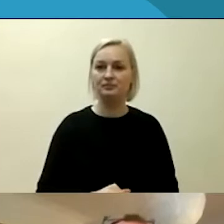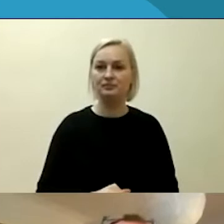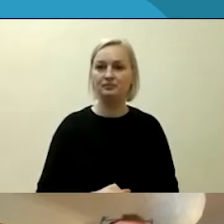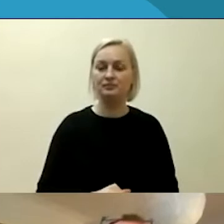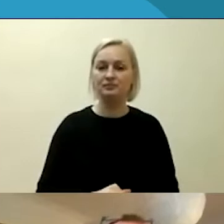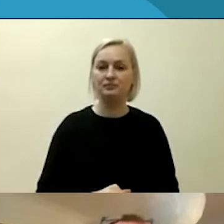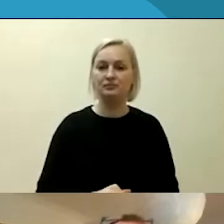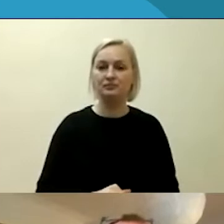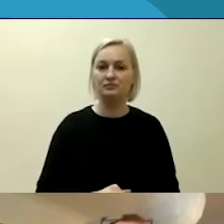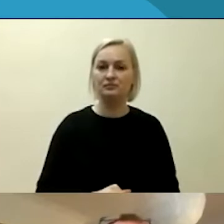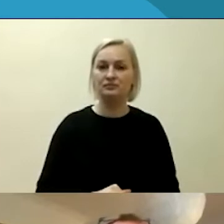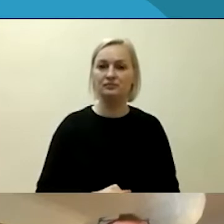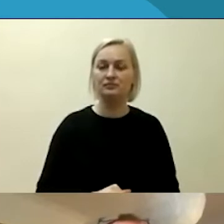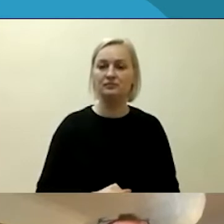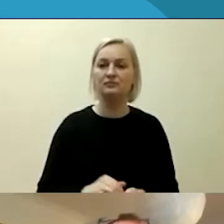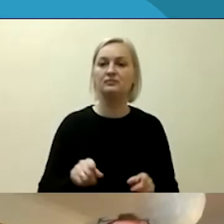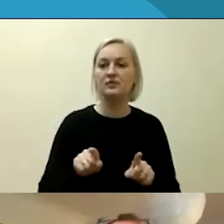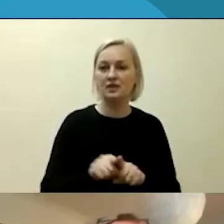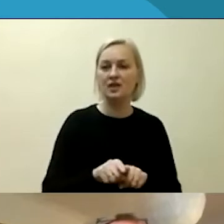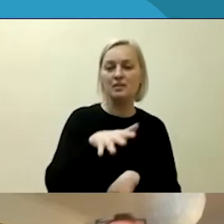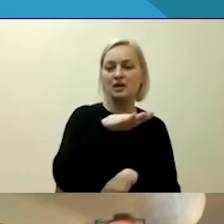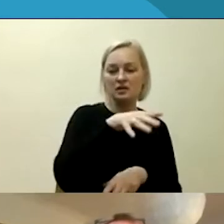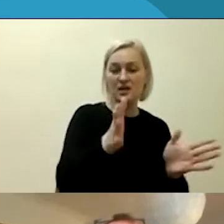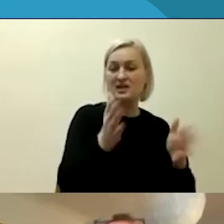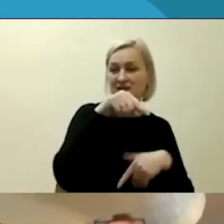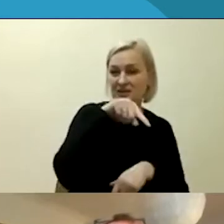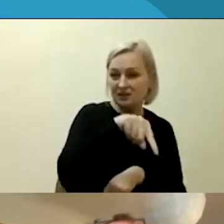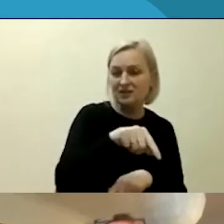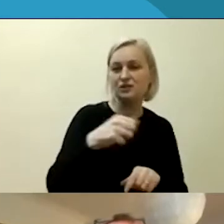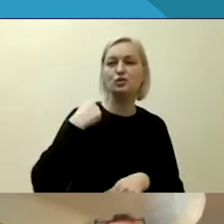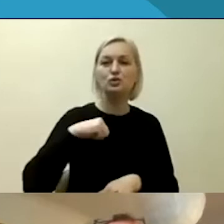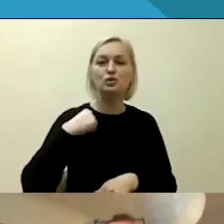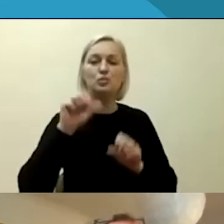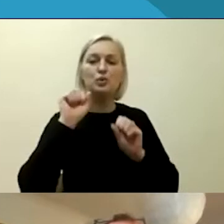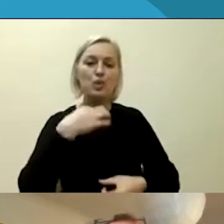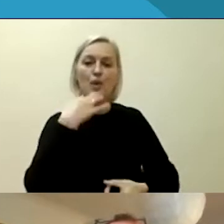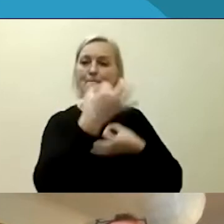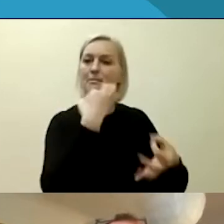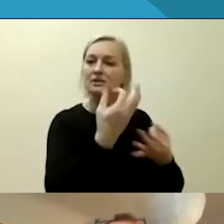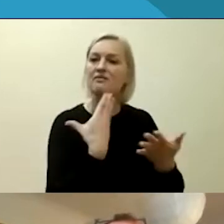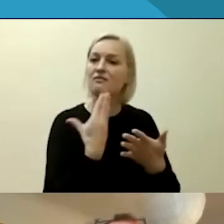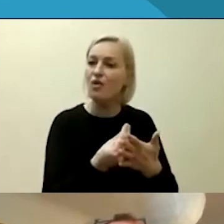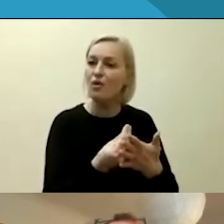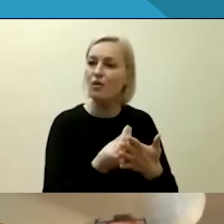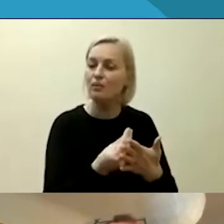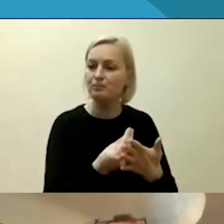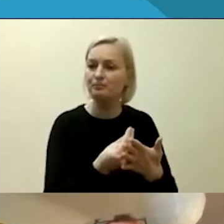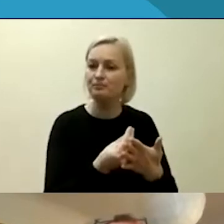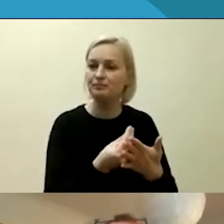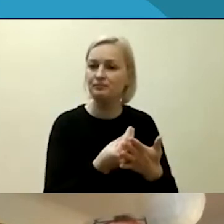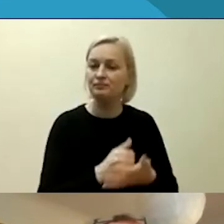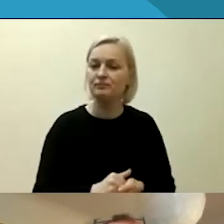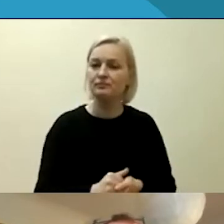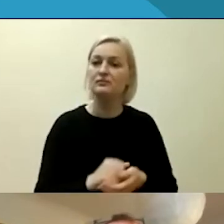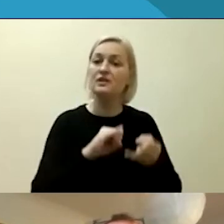it credibility. Most importantly, from our point of view, is that people's voices should